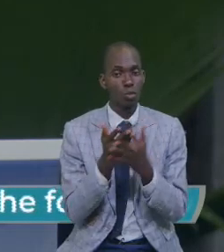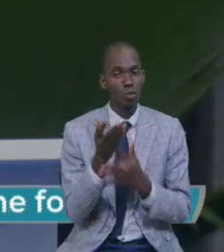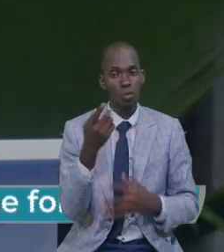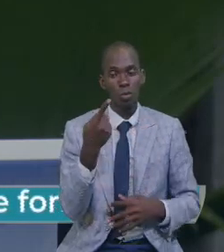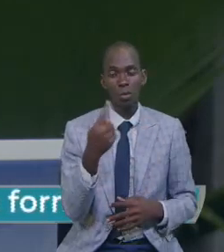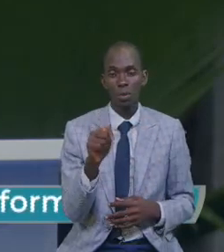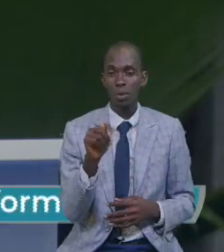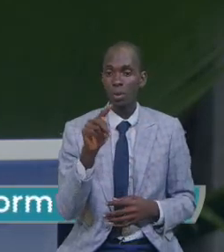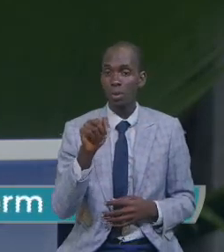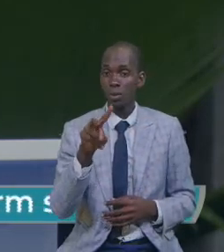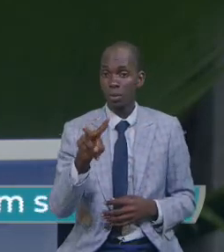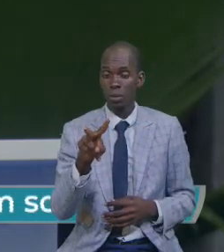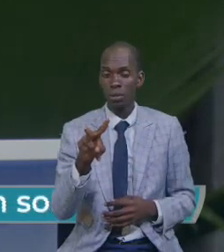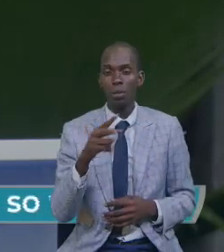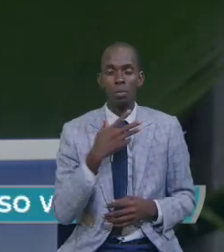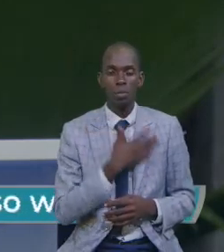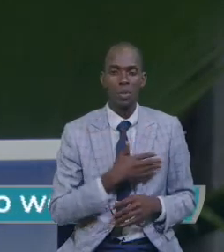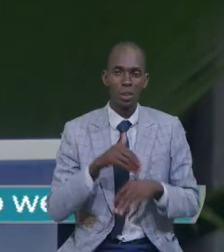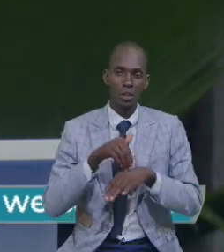please send your name